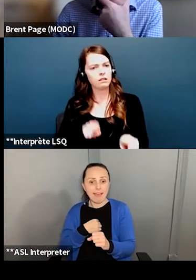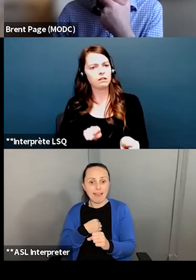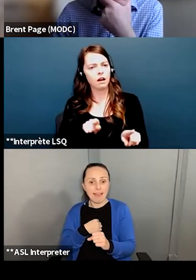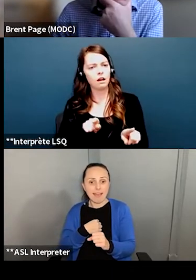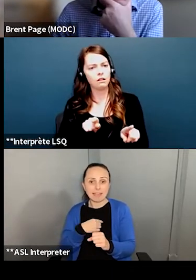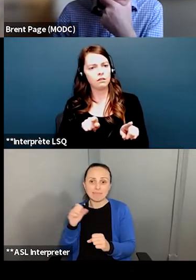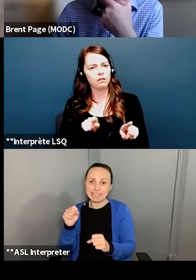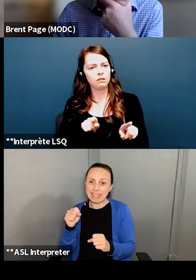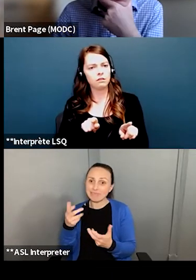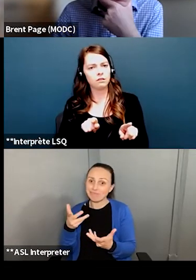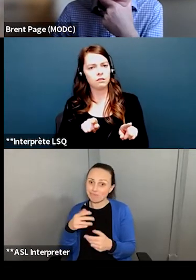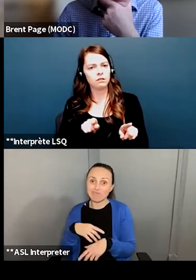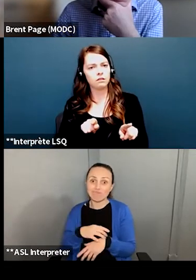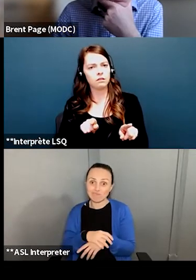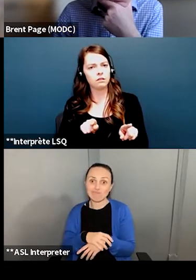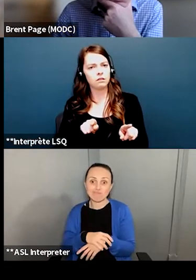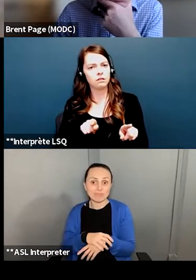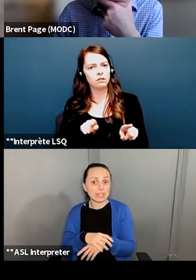Yeah, well,